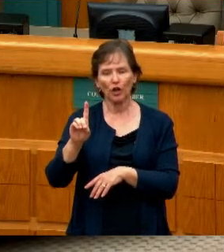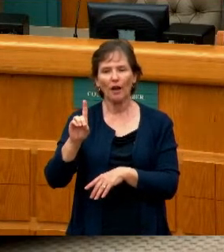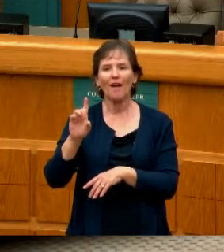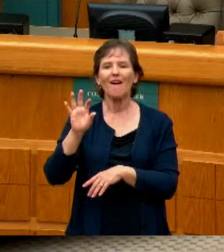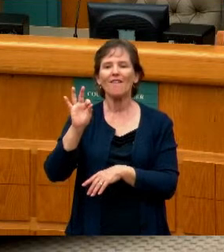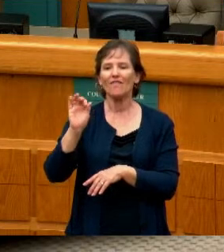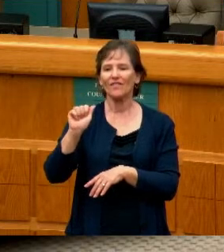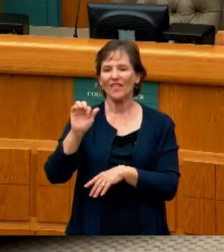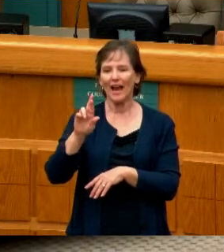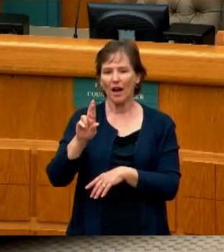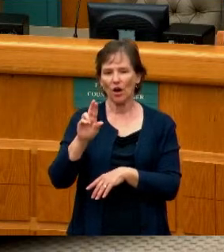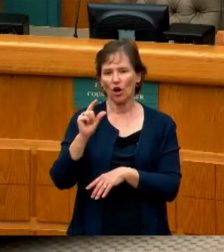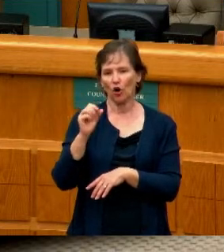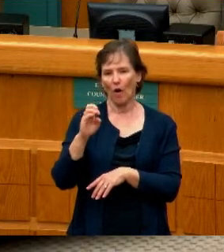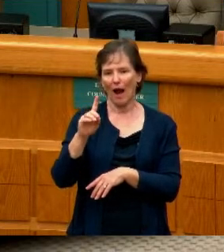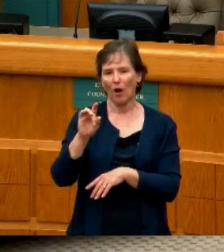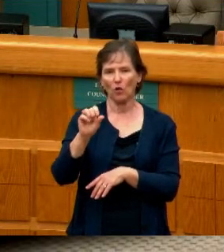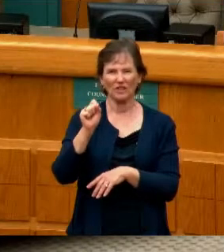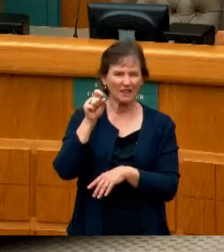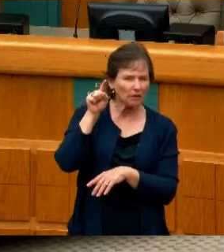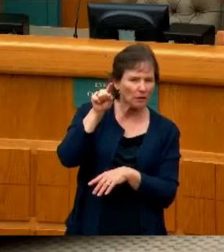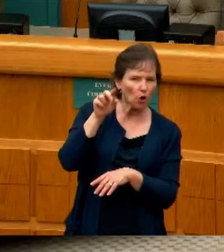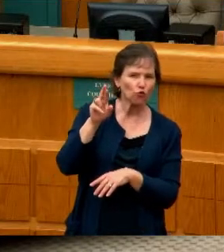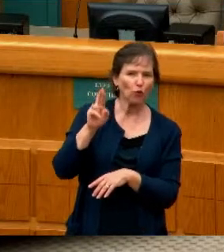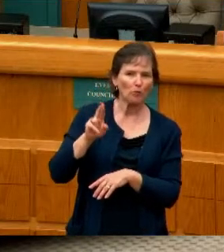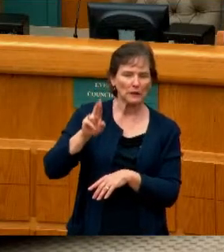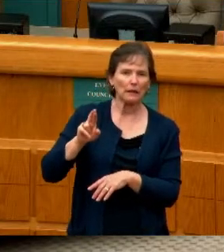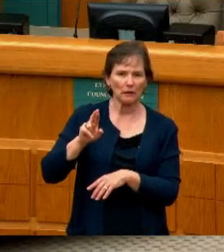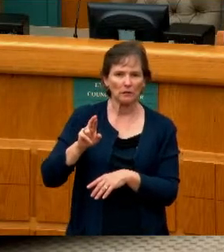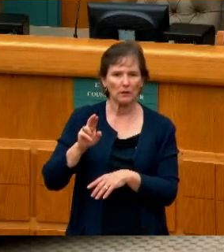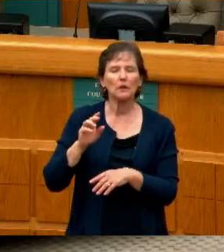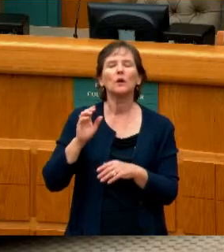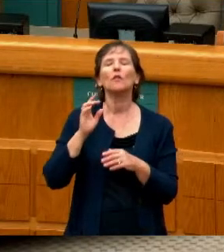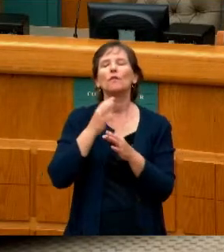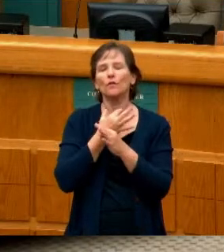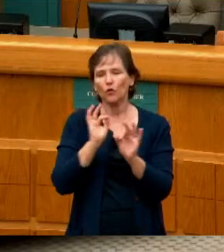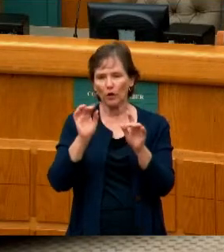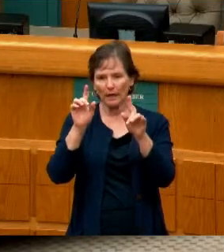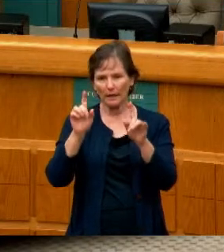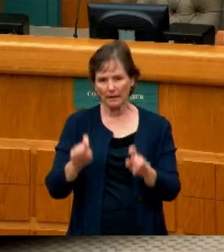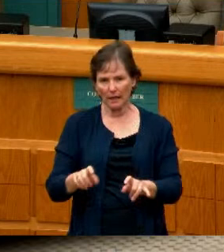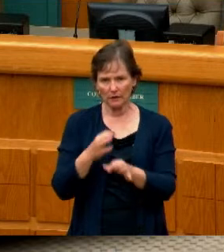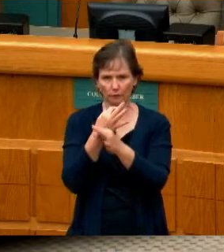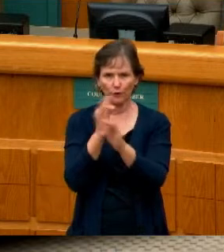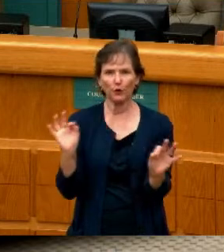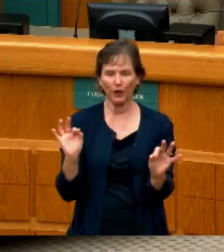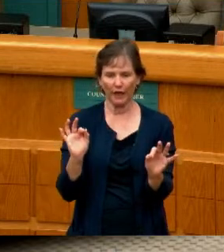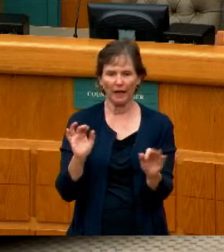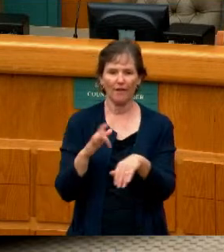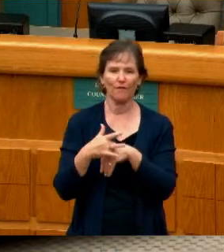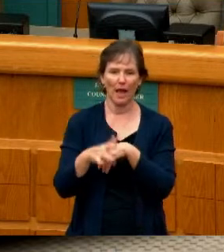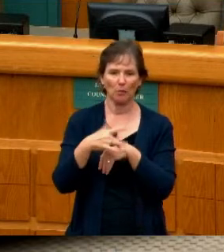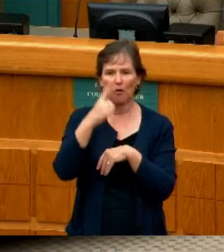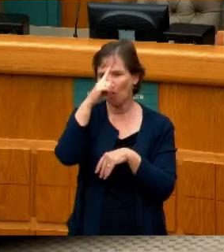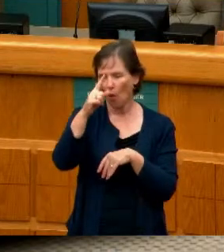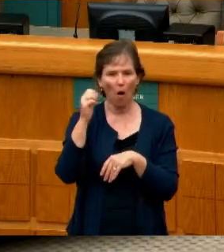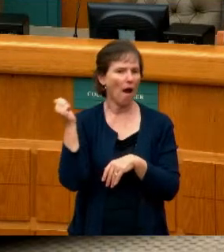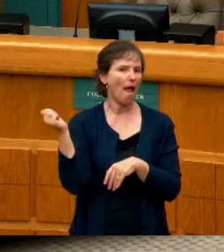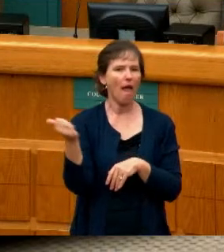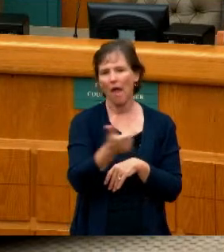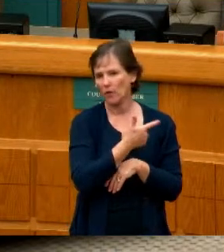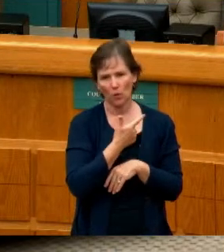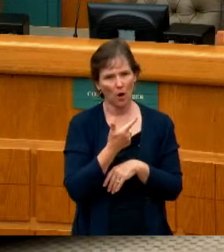a.m. to 1 p.m., we have our free testing available to you and to